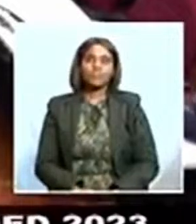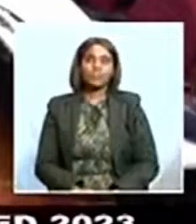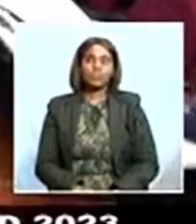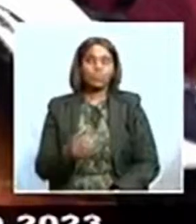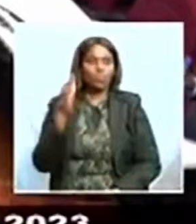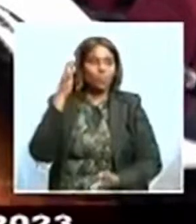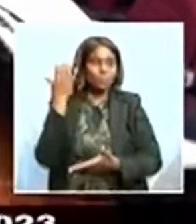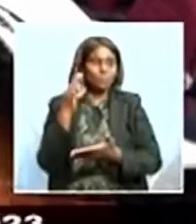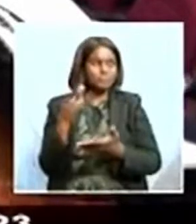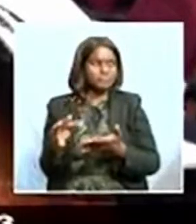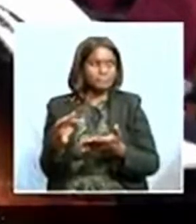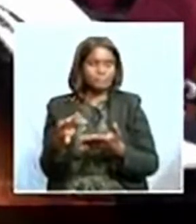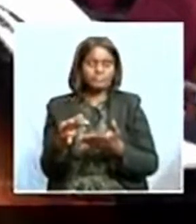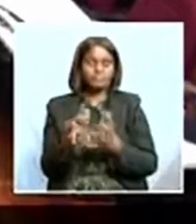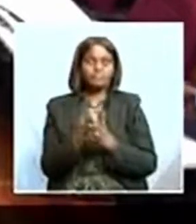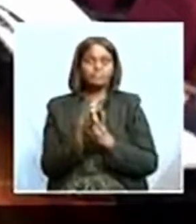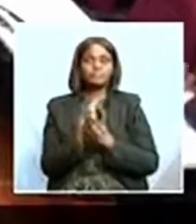Secretariat.